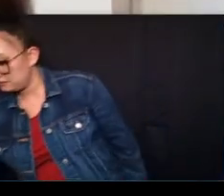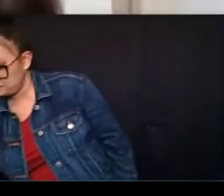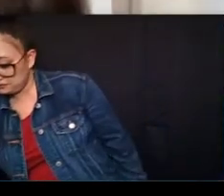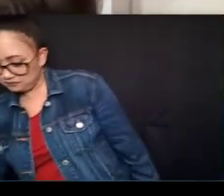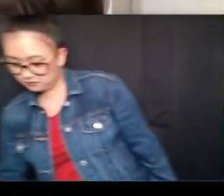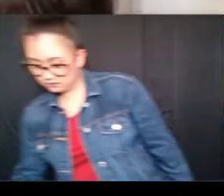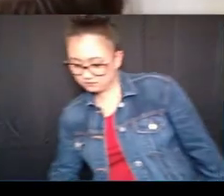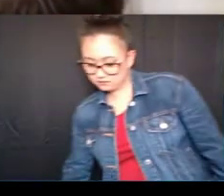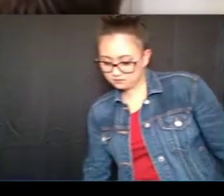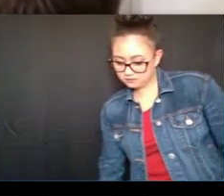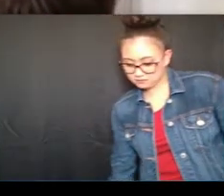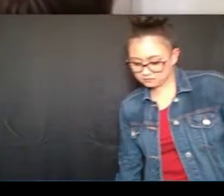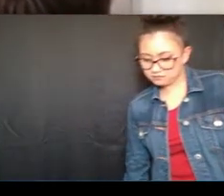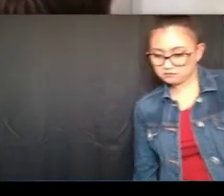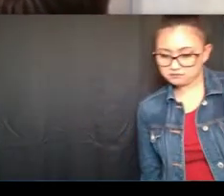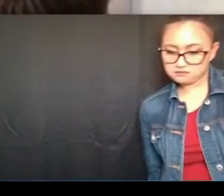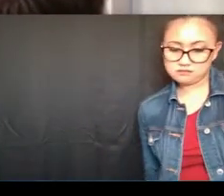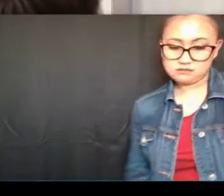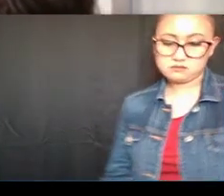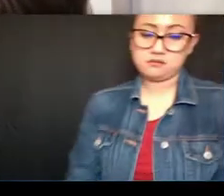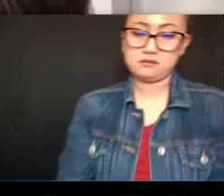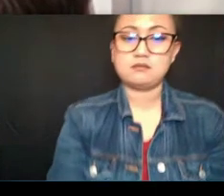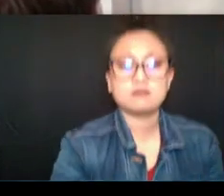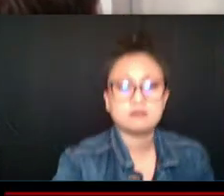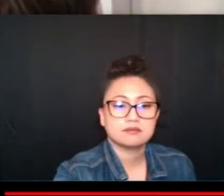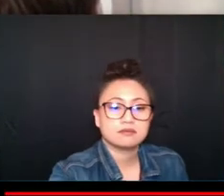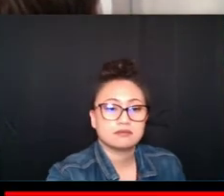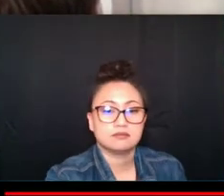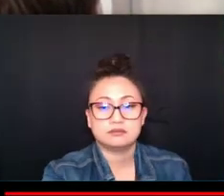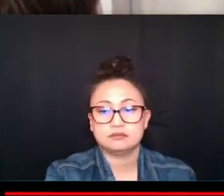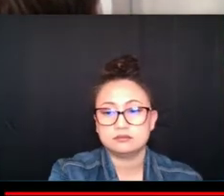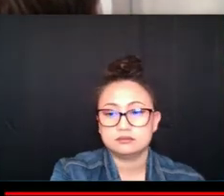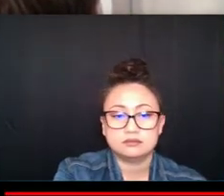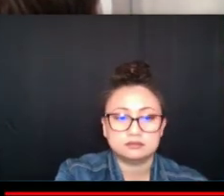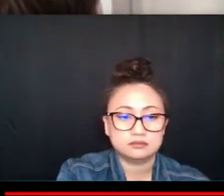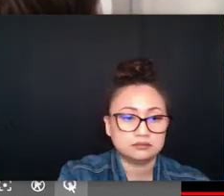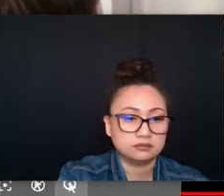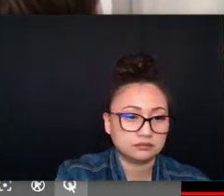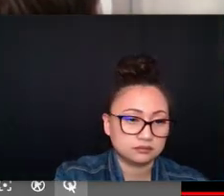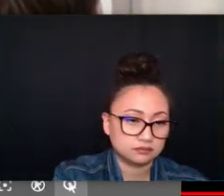kind of way. In fact, I'll do this again for you just to show you. I showed you the first time that...